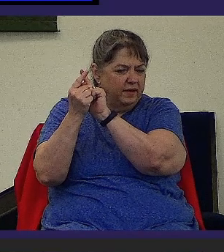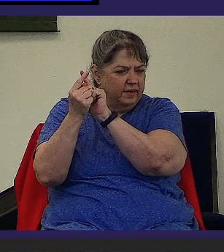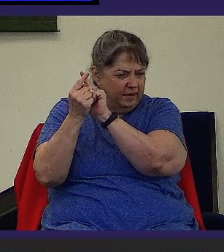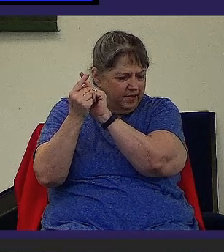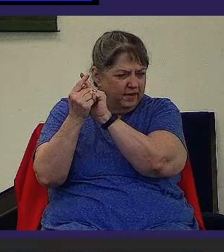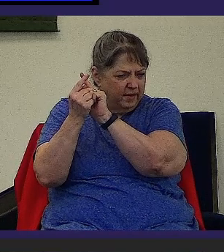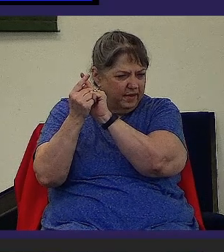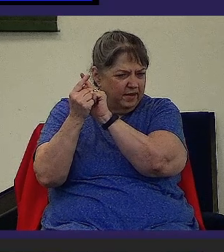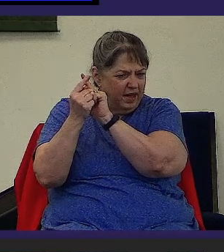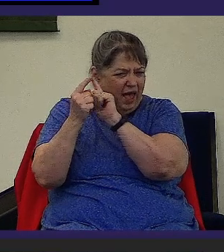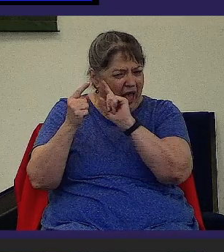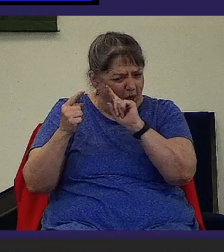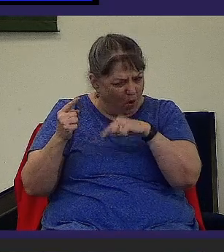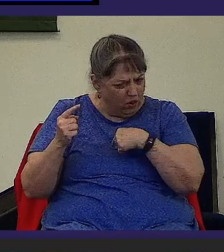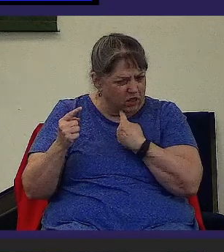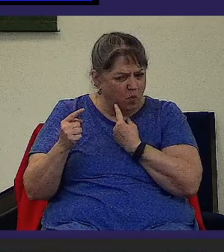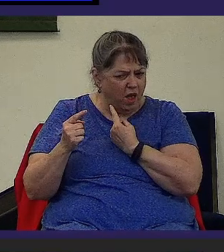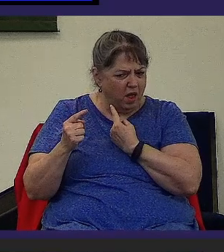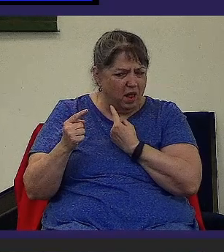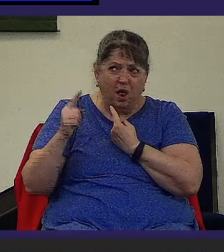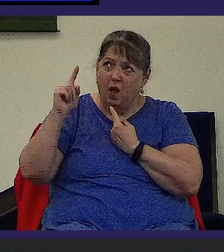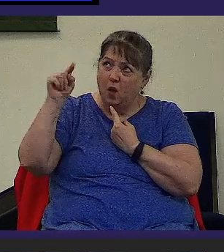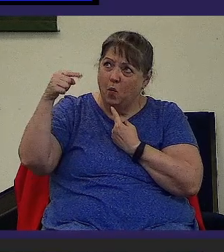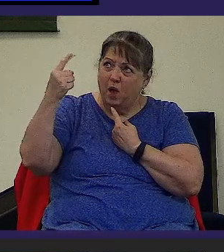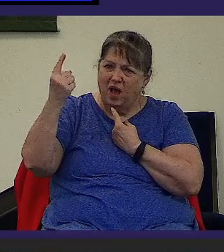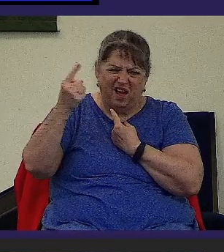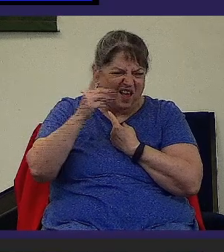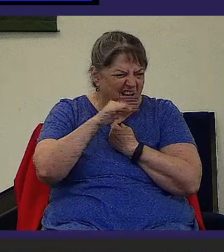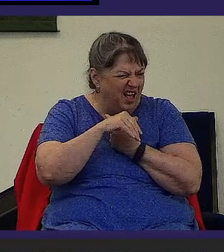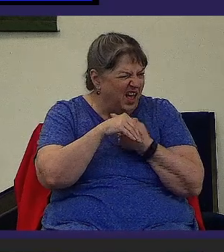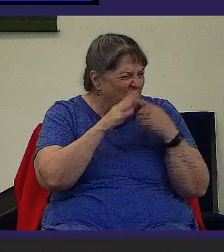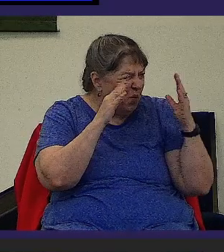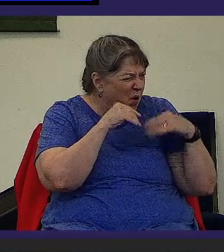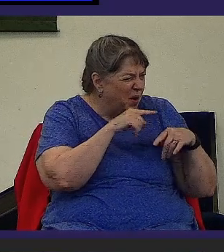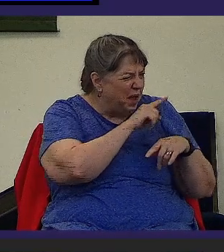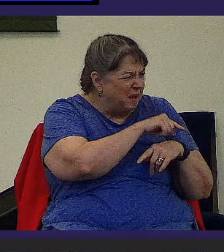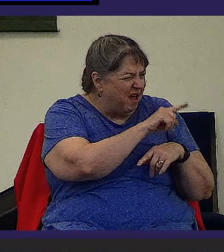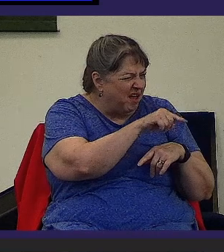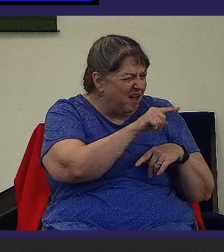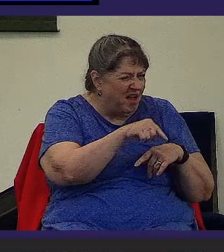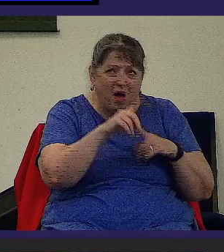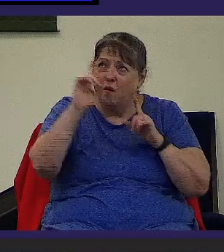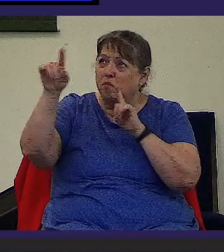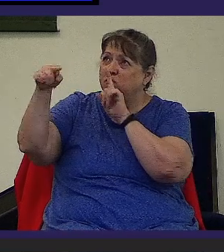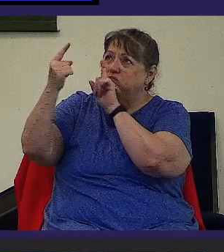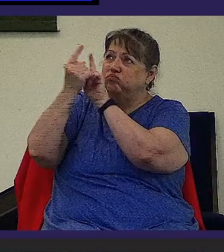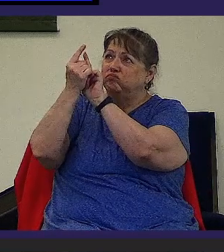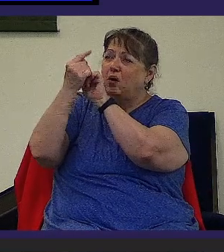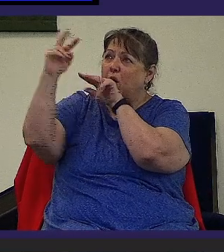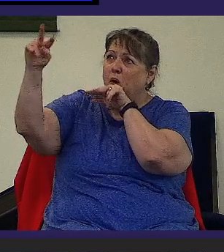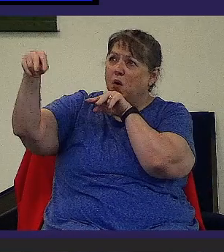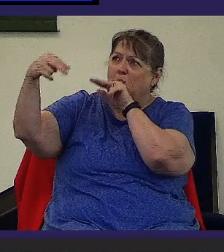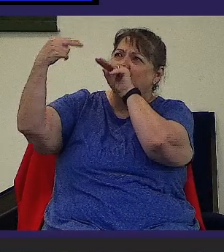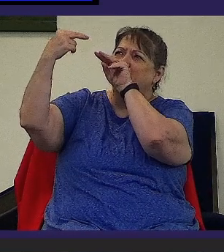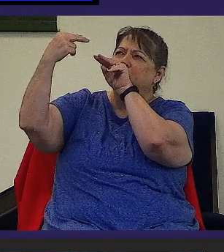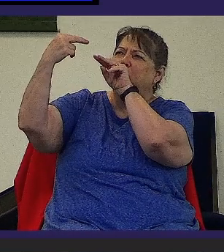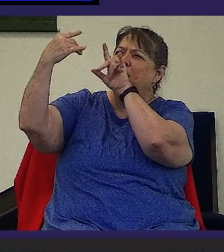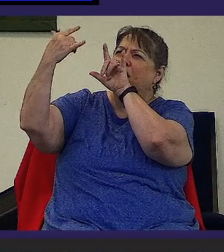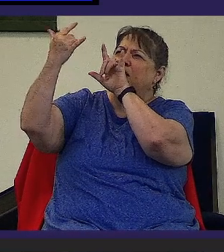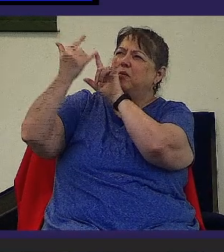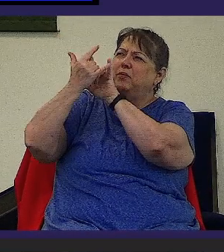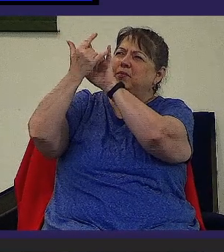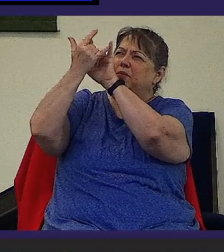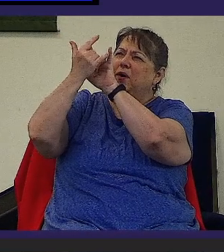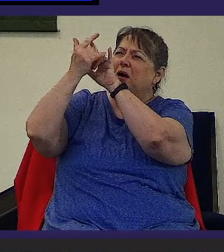that's what's on his mind is you he's not thinking about john tony mary or lucy he's thinking about you right there as you pour out your heart